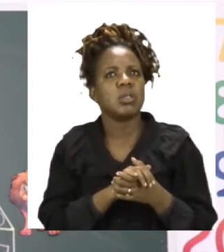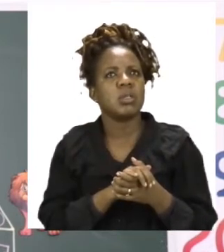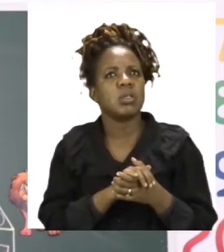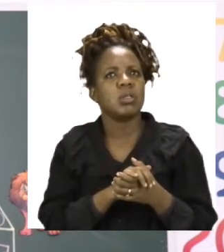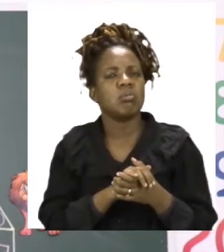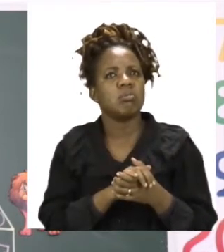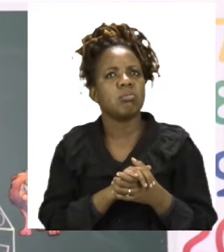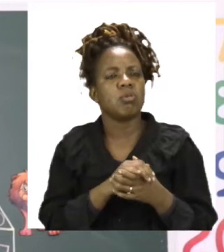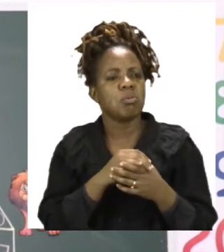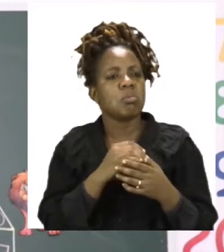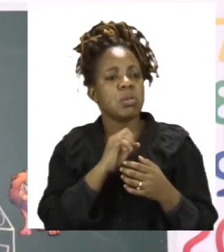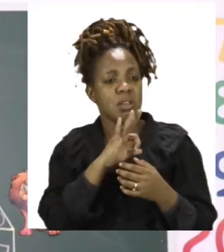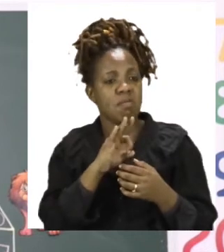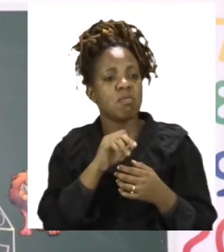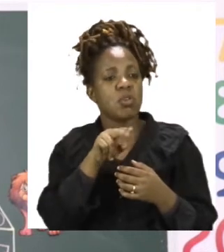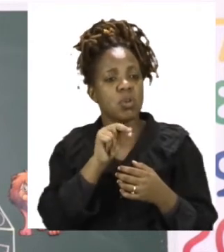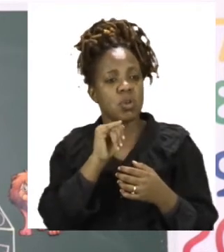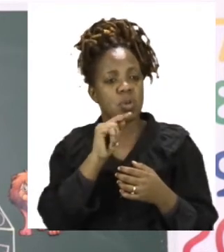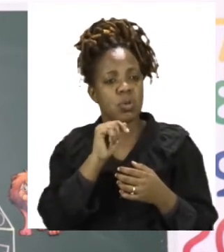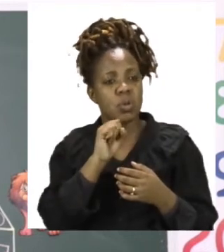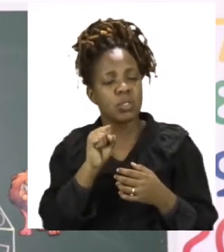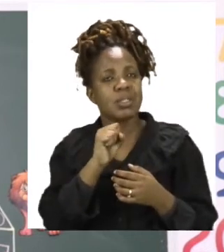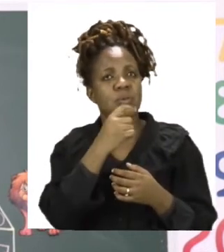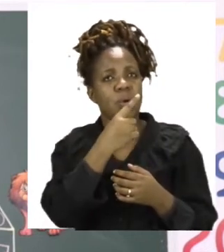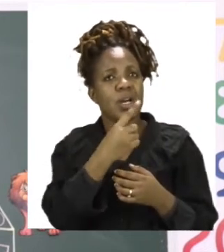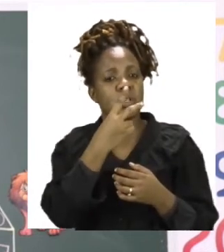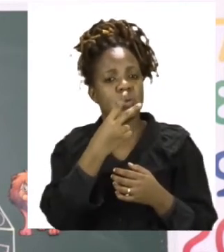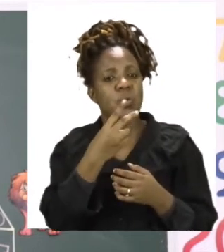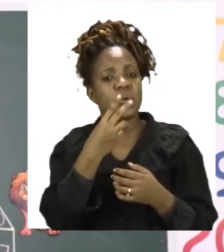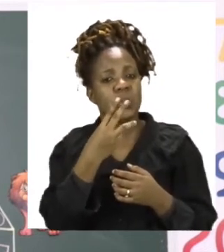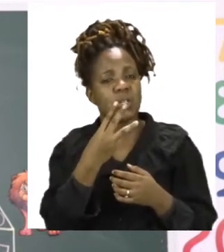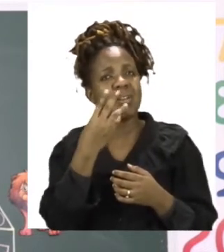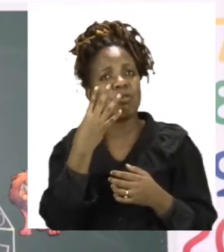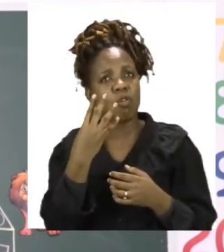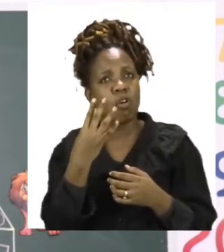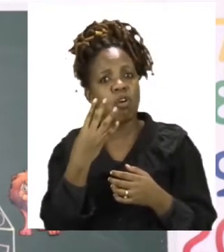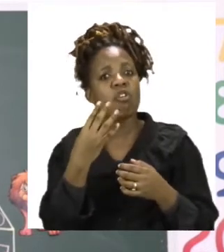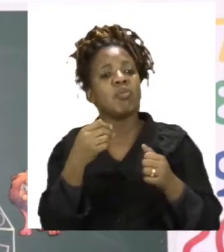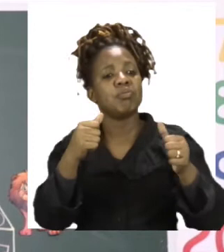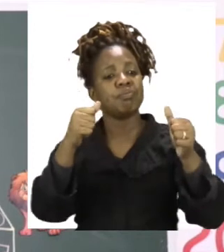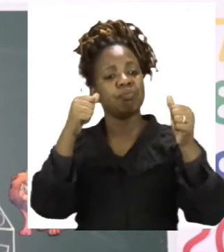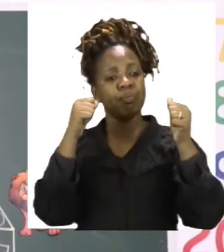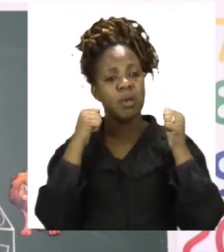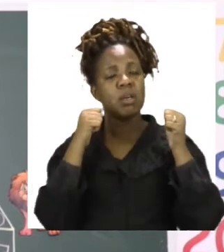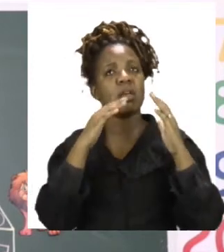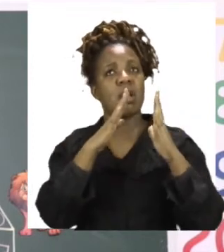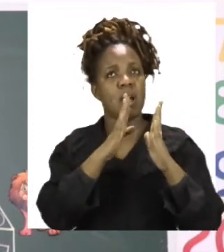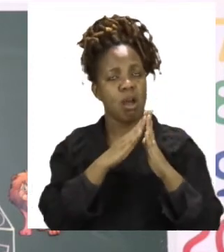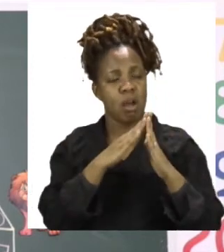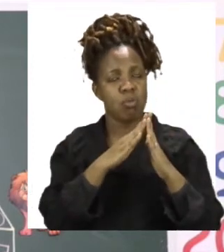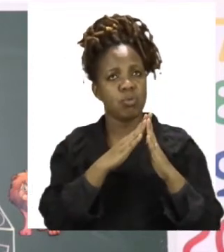unit is either 1, 2, 3 or 4, he has to go back to the house that he passed,